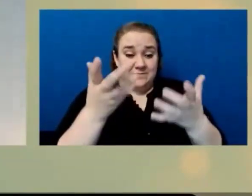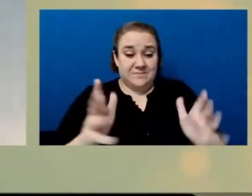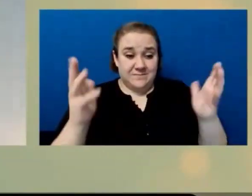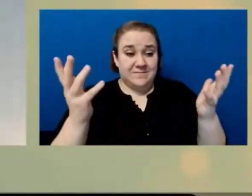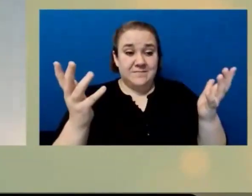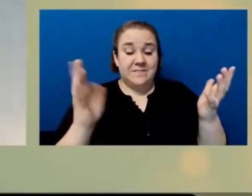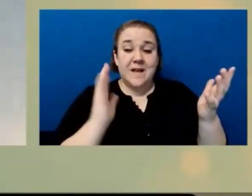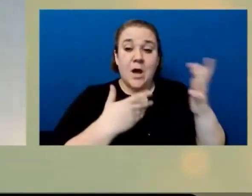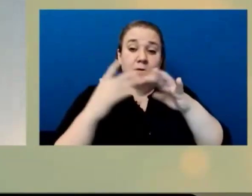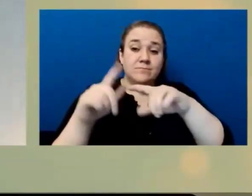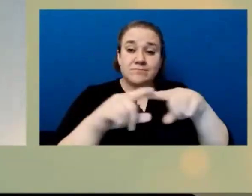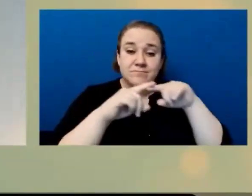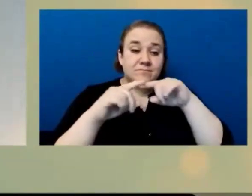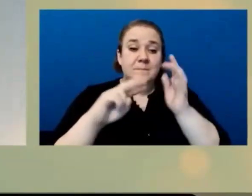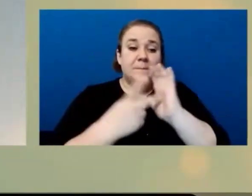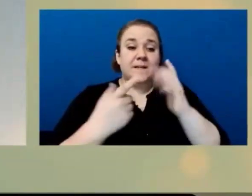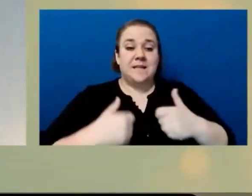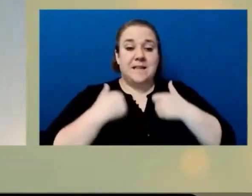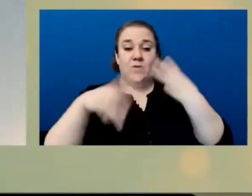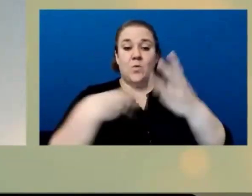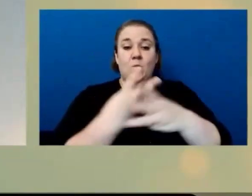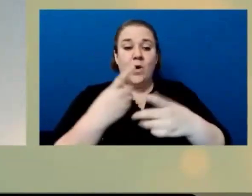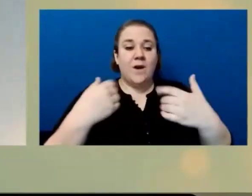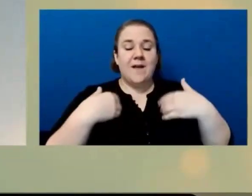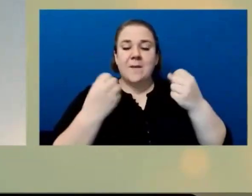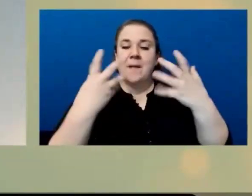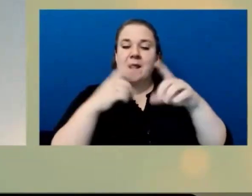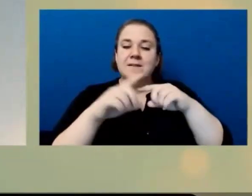We harm it when we try.